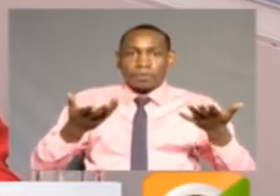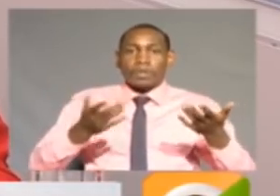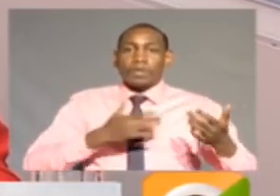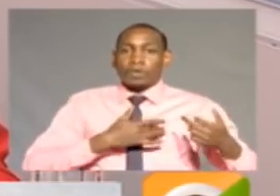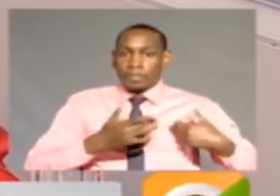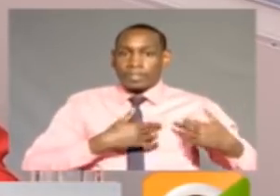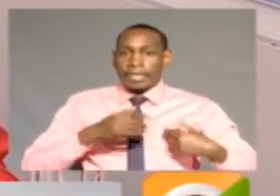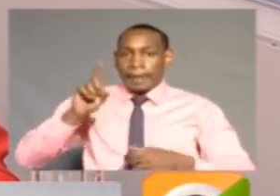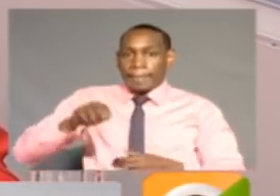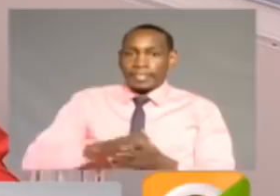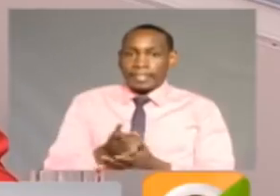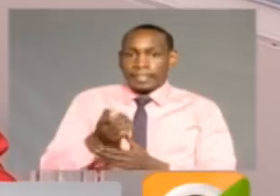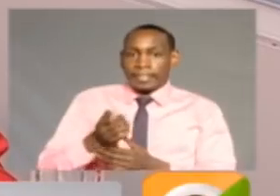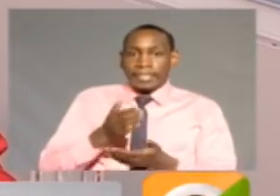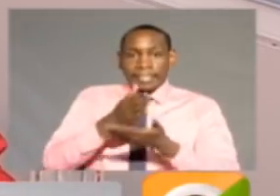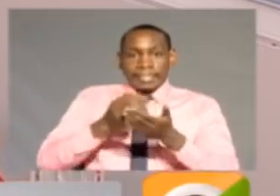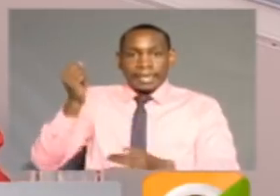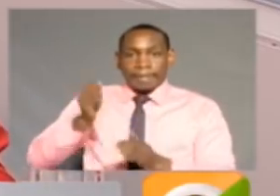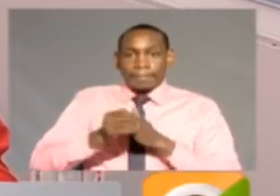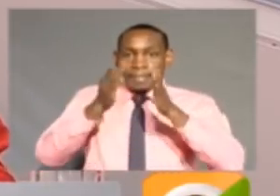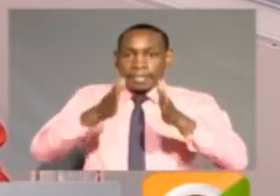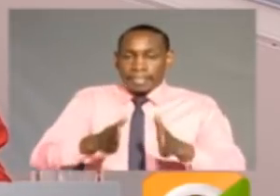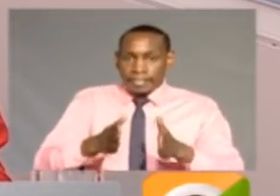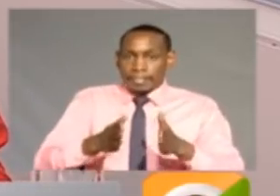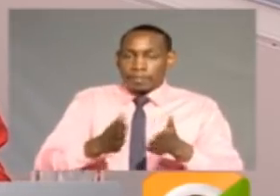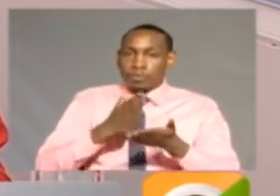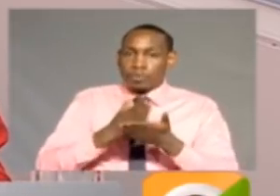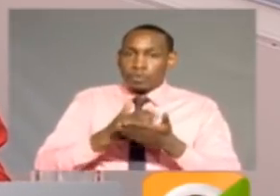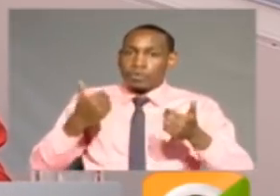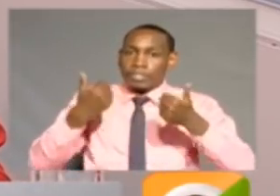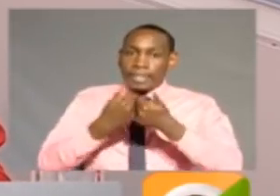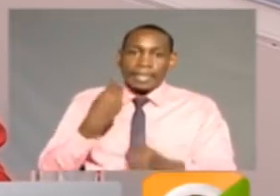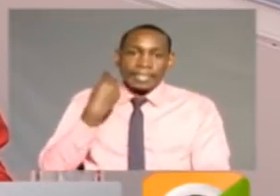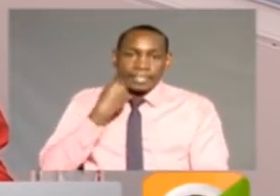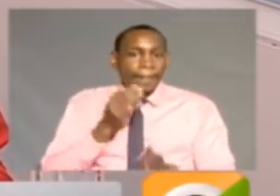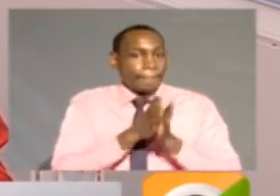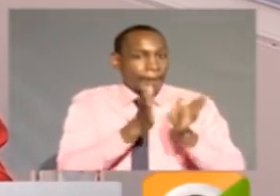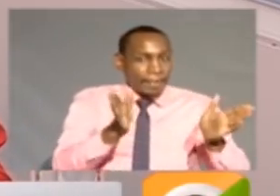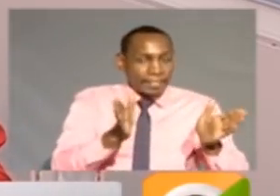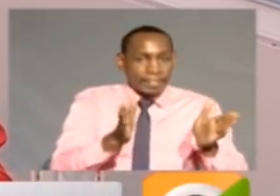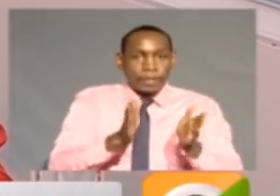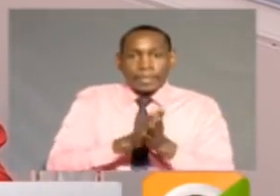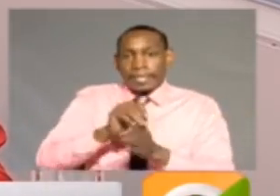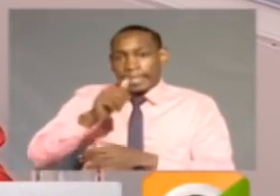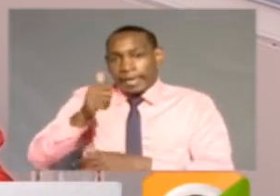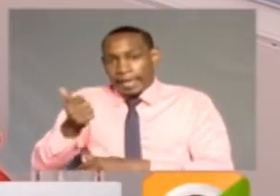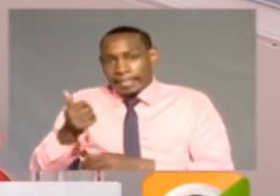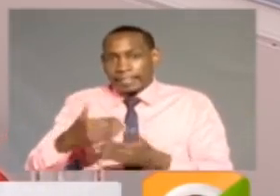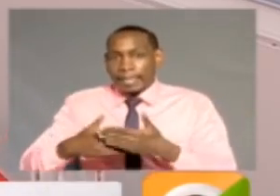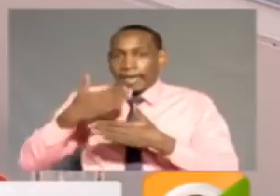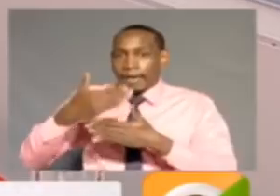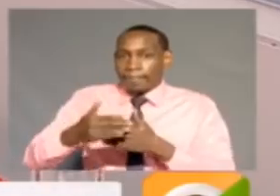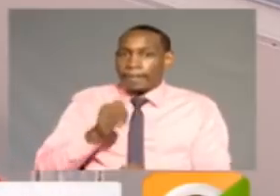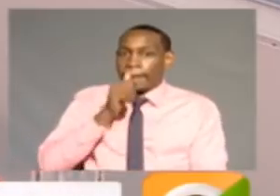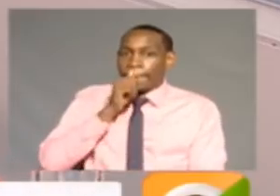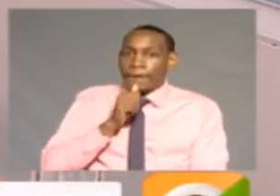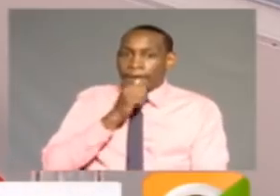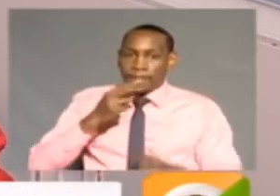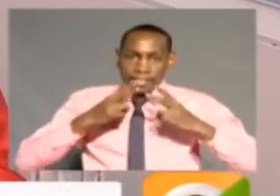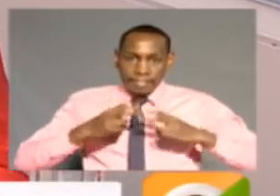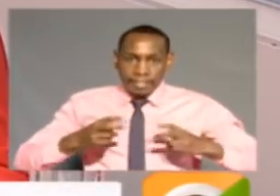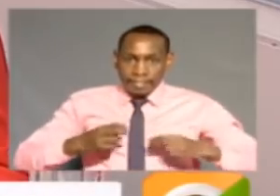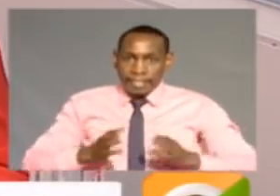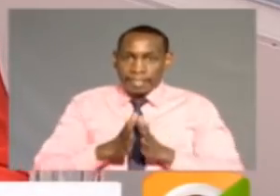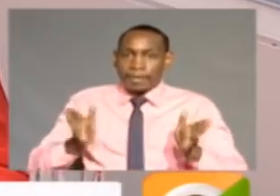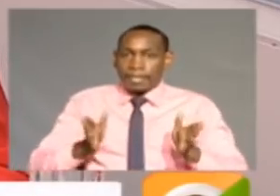concern. A few prominent leaders have bravely fought the disease publicly, while some, after hiding their diagnosis from the